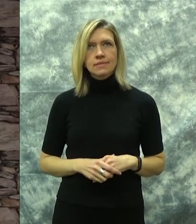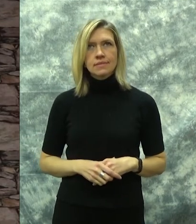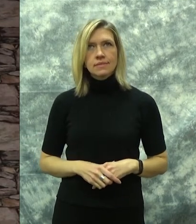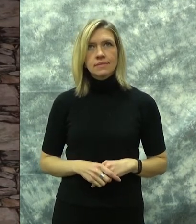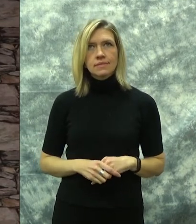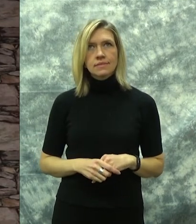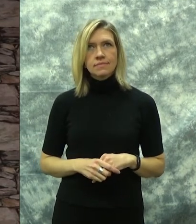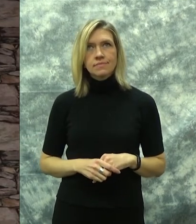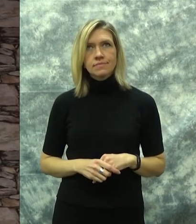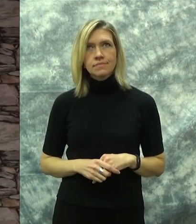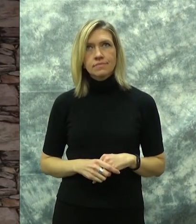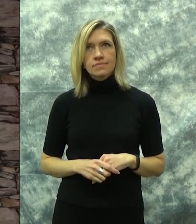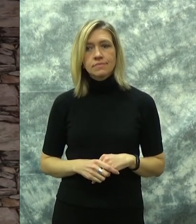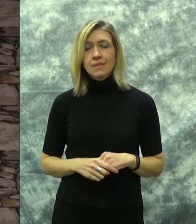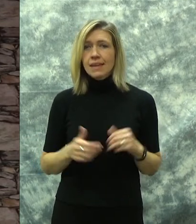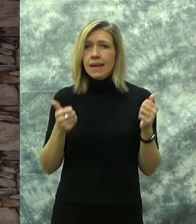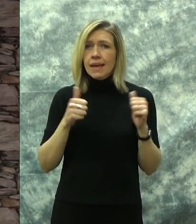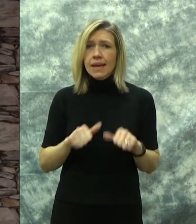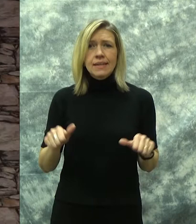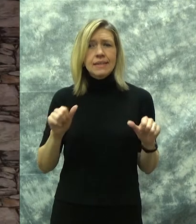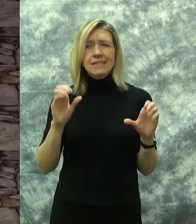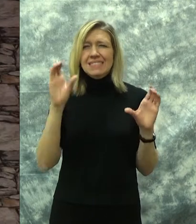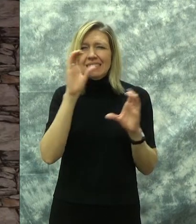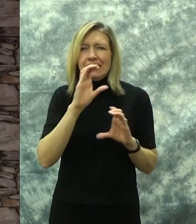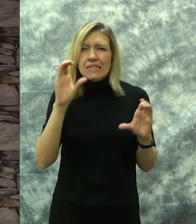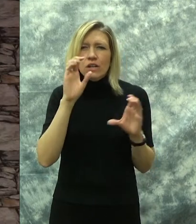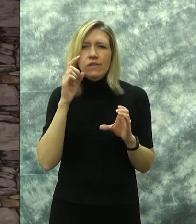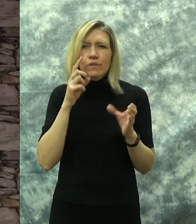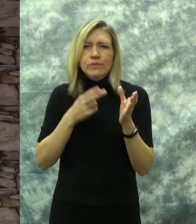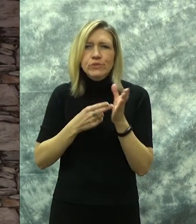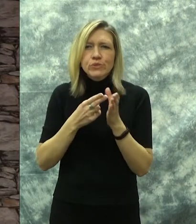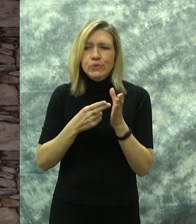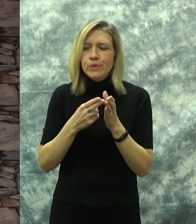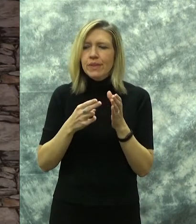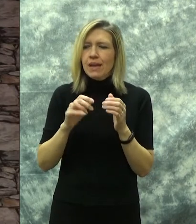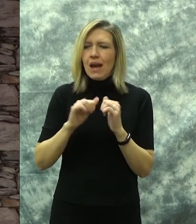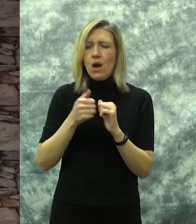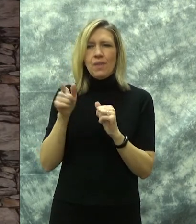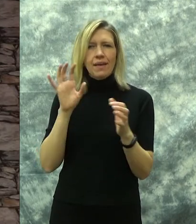However, seekers of truth might find their connection with the one Spirit,